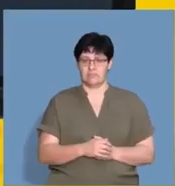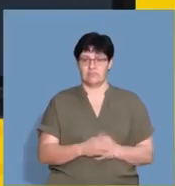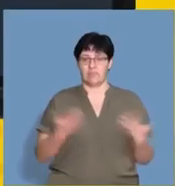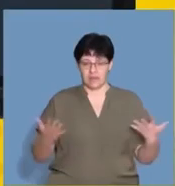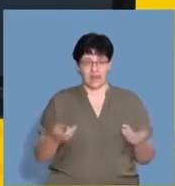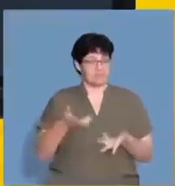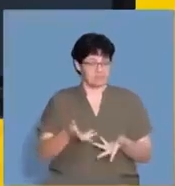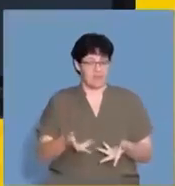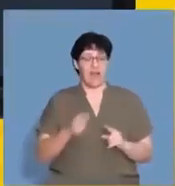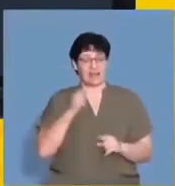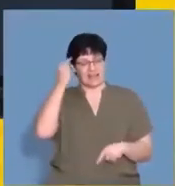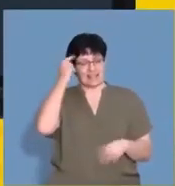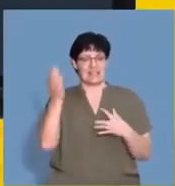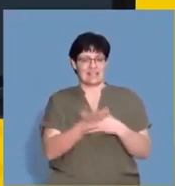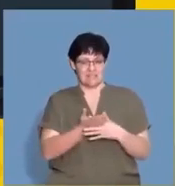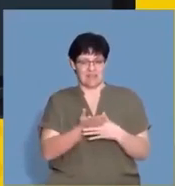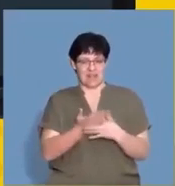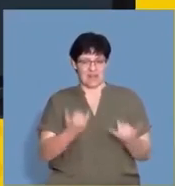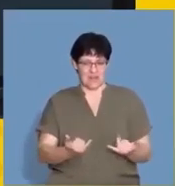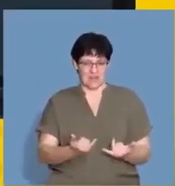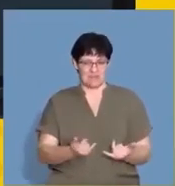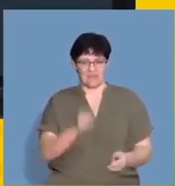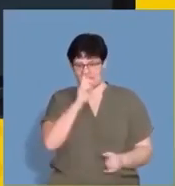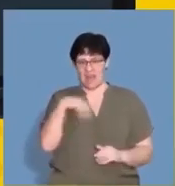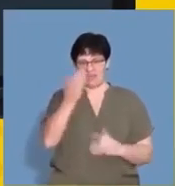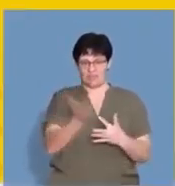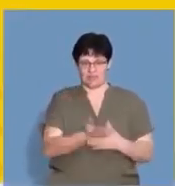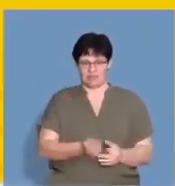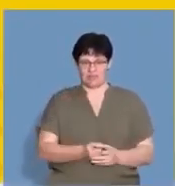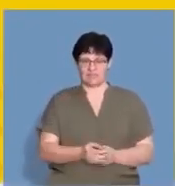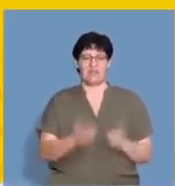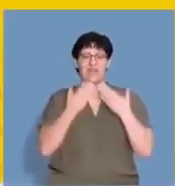On that note, I think that it's time for us to take a break, and I'll see you after the break.